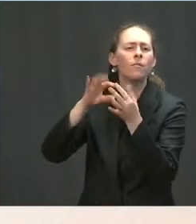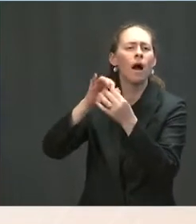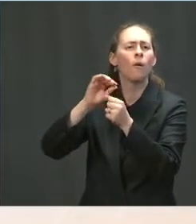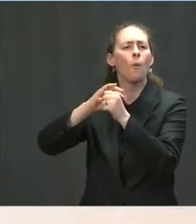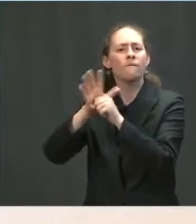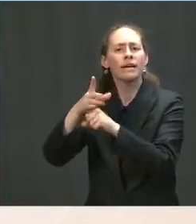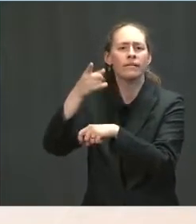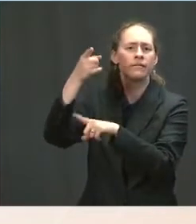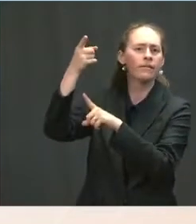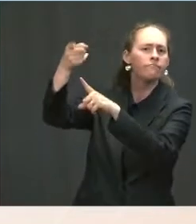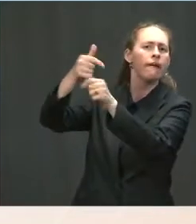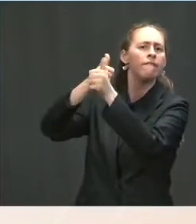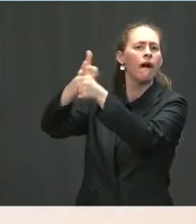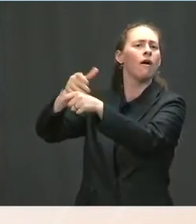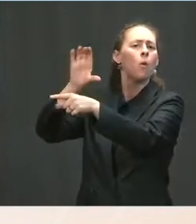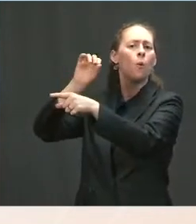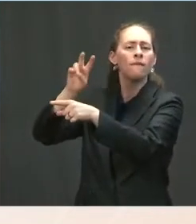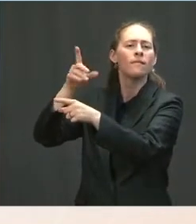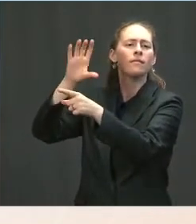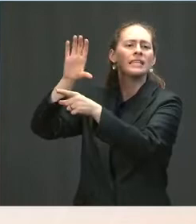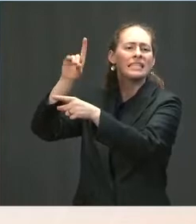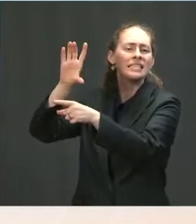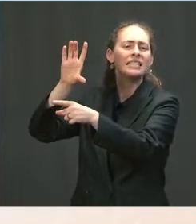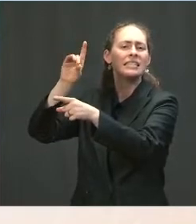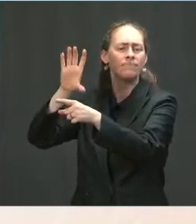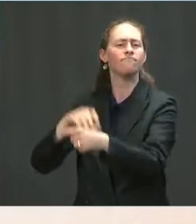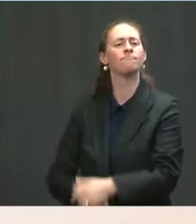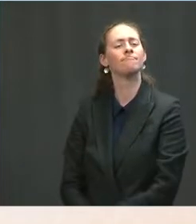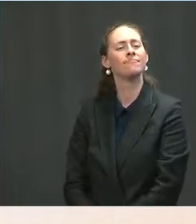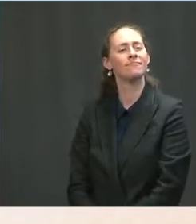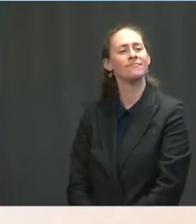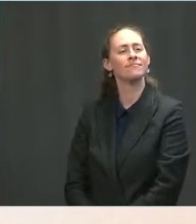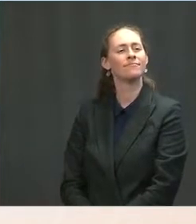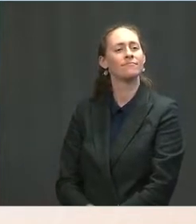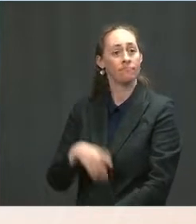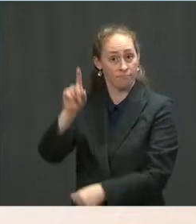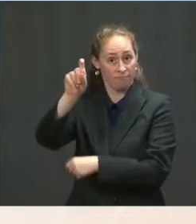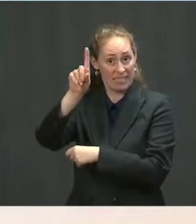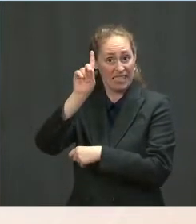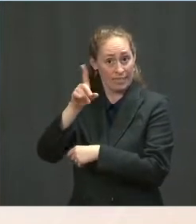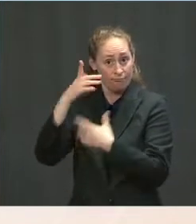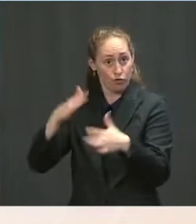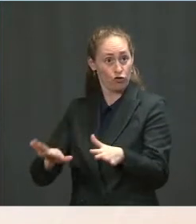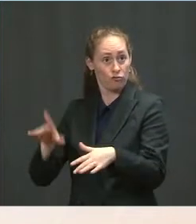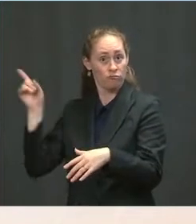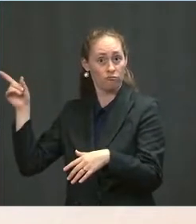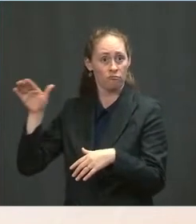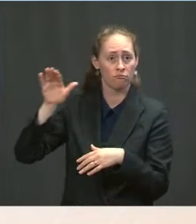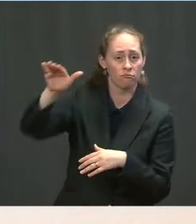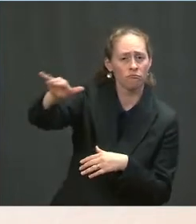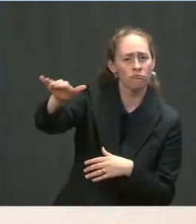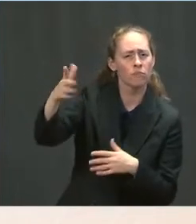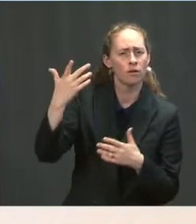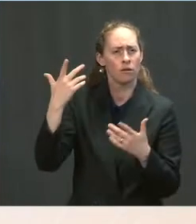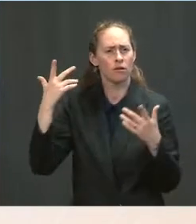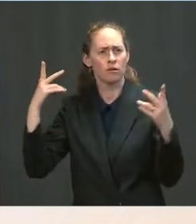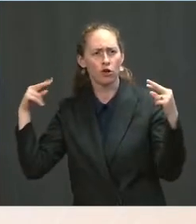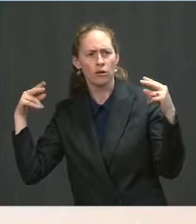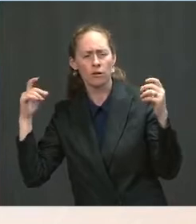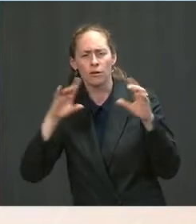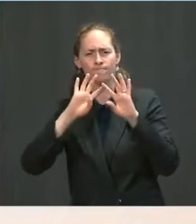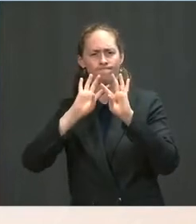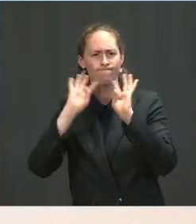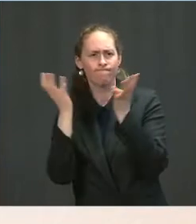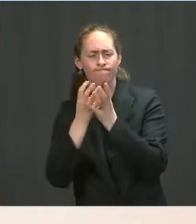to look at new restrictions, possible restrictions surrounding large group gatherings given the Delta variant transmission? Again,